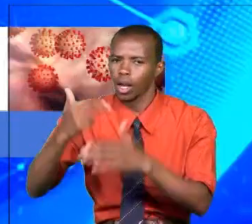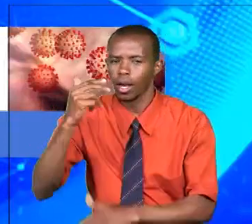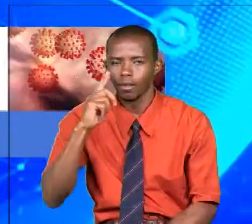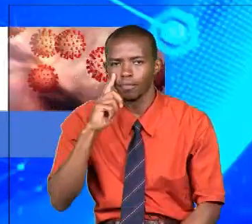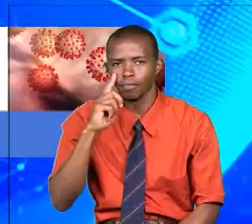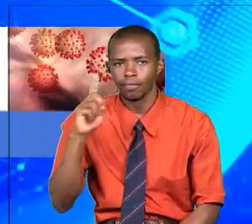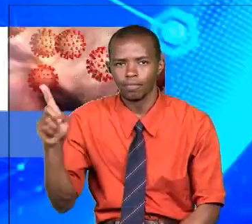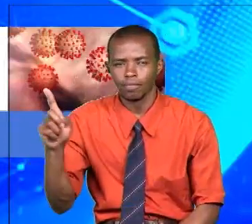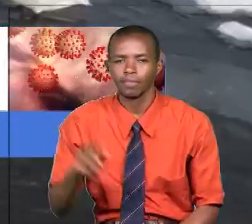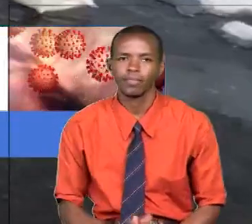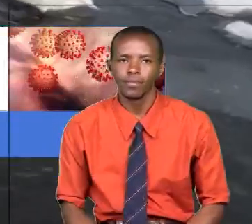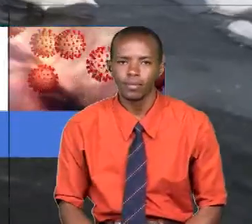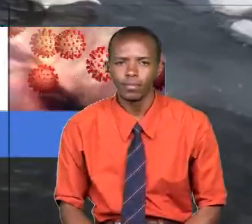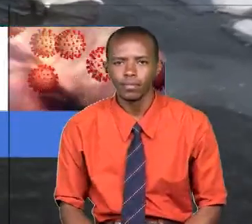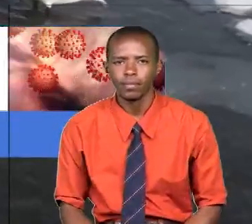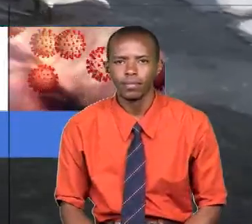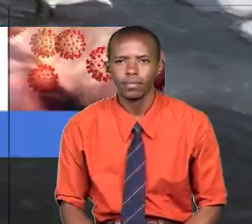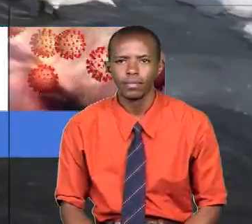reports.